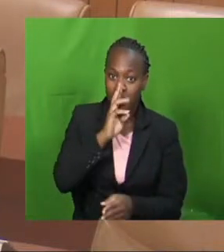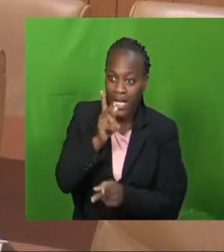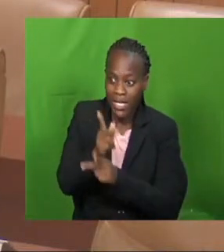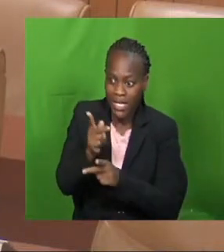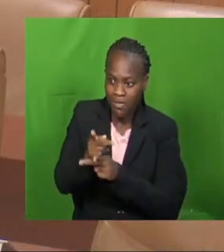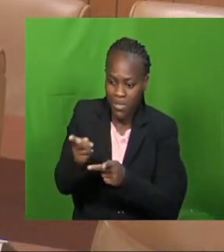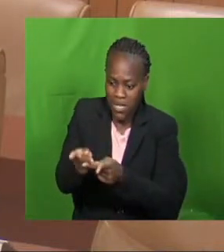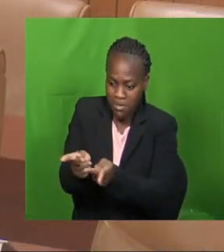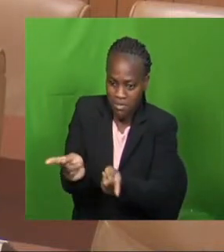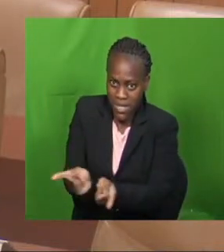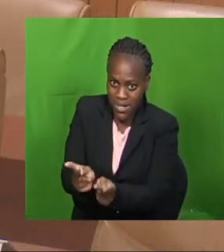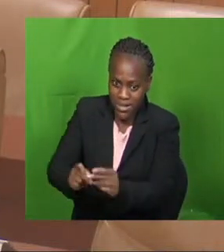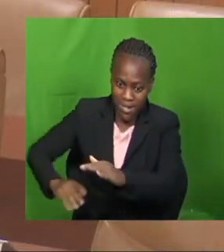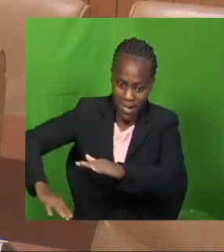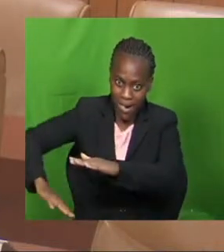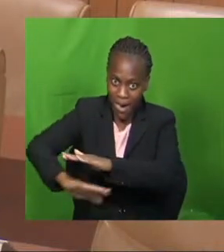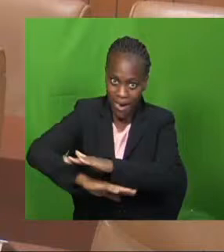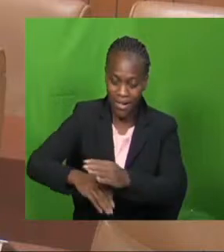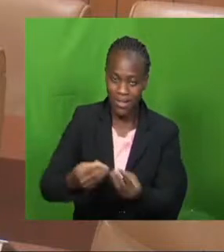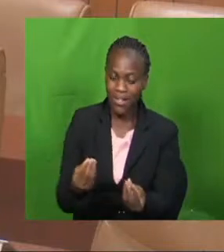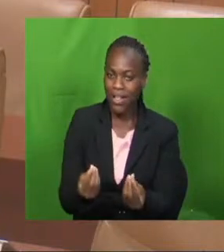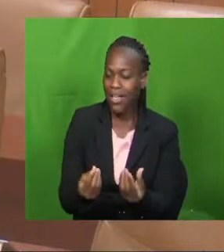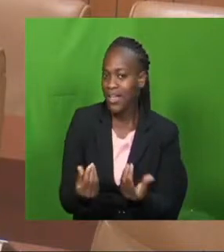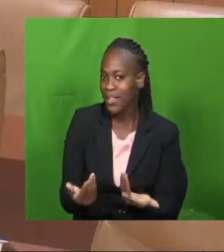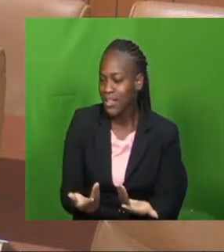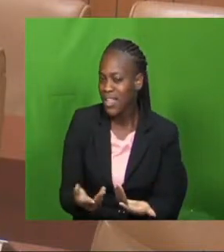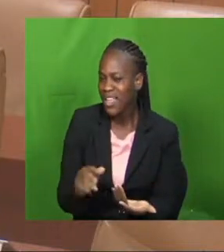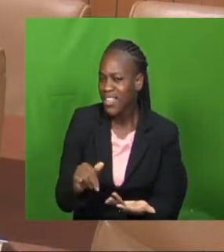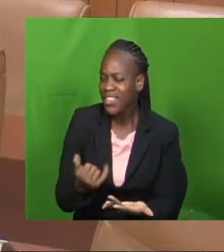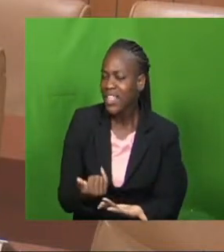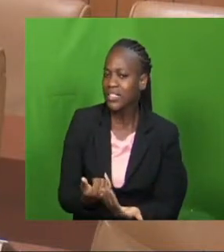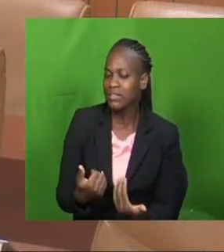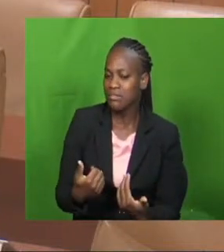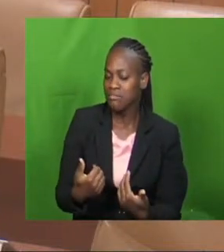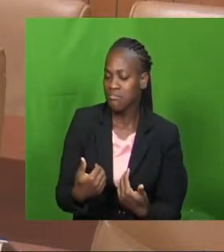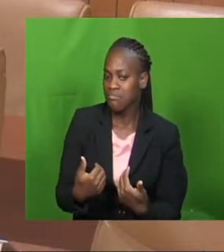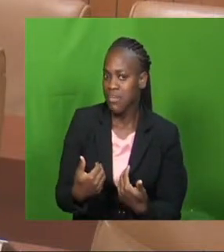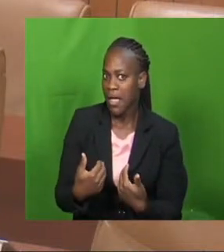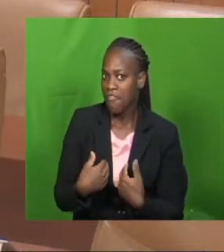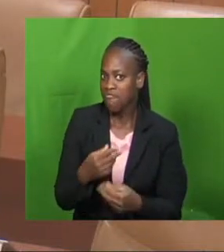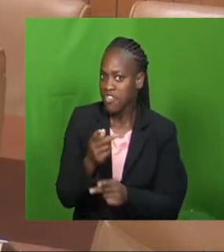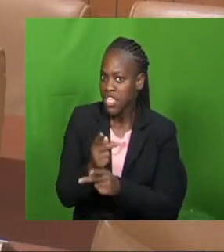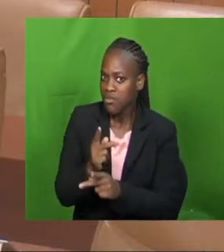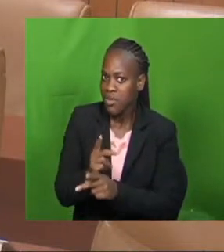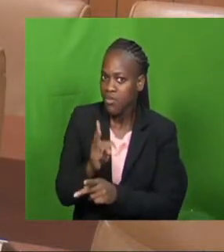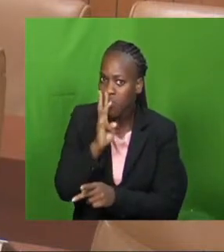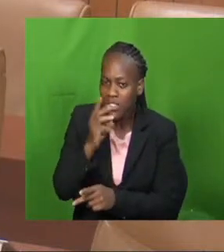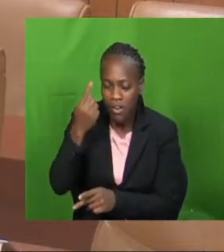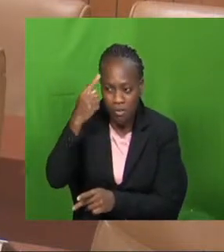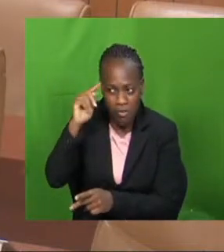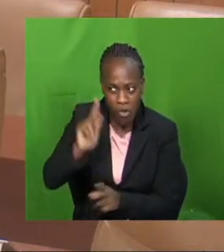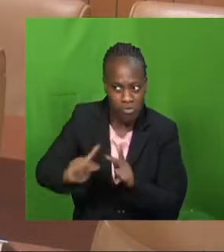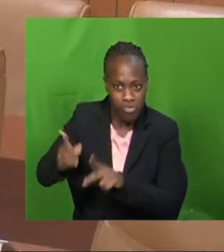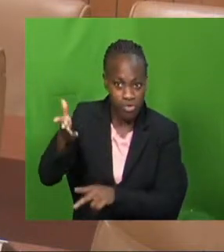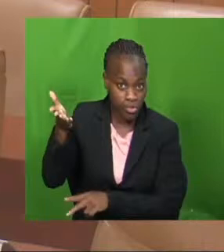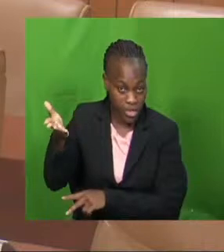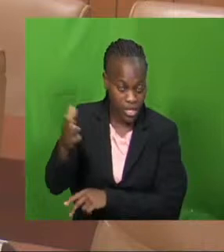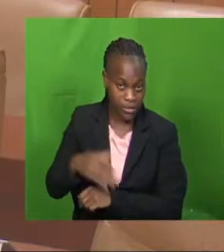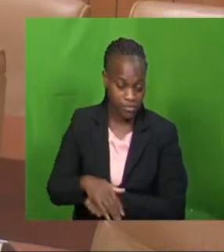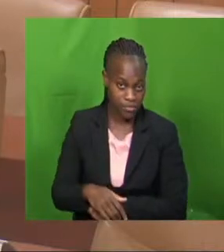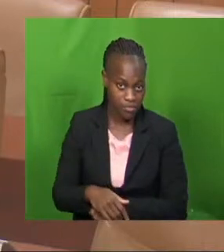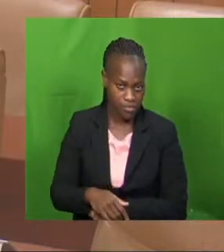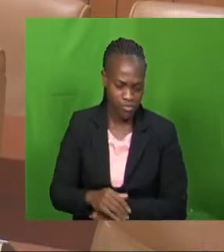serve as a water storage for people within the environment of that nature? And it is not only